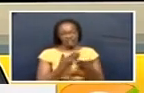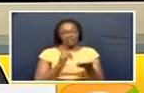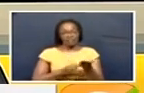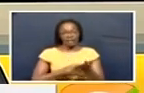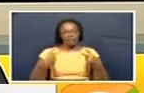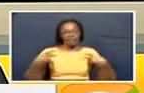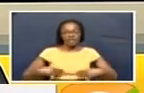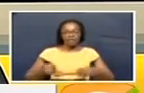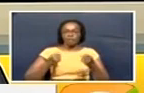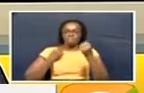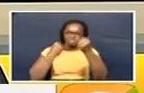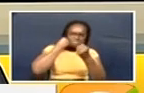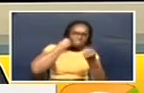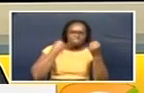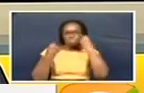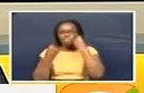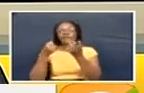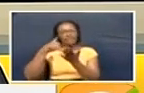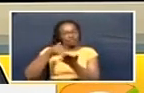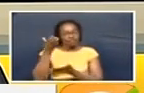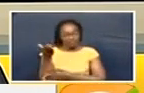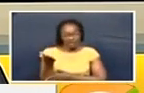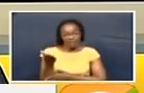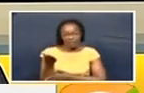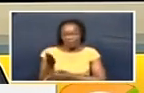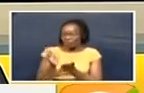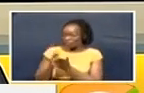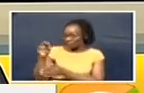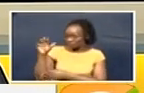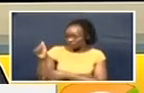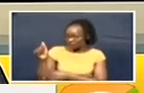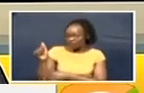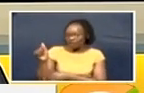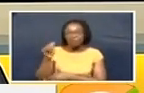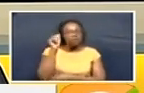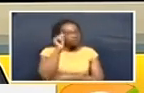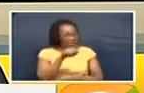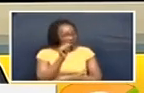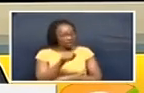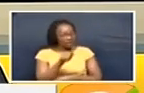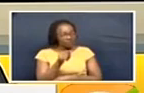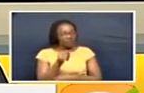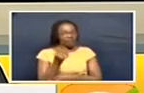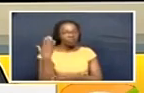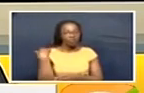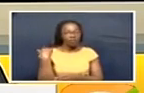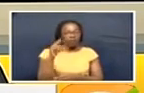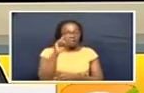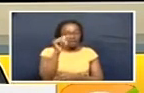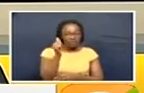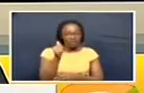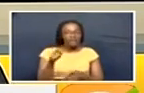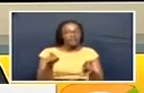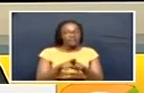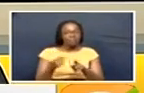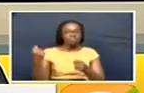fightings in the assembly. Among the MCAs? Oh, yes. Where one day the MCAs went crazy, but also against me as well. I mean, I wouldn't